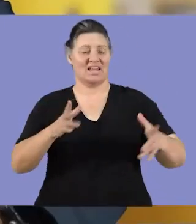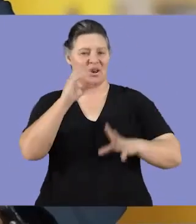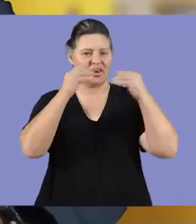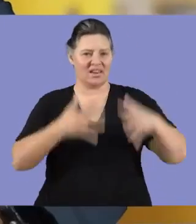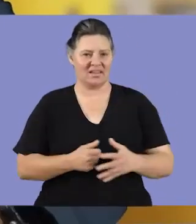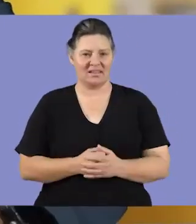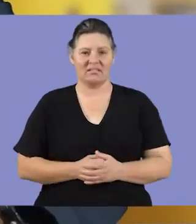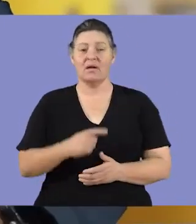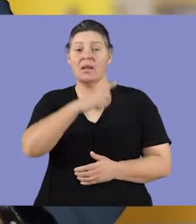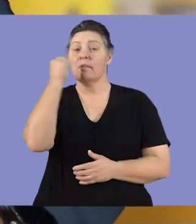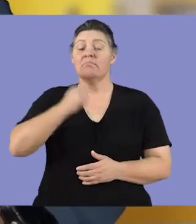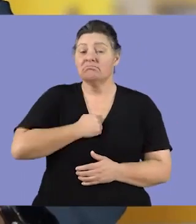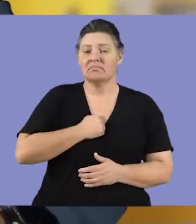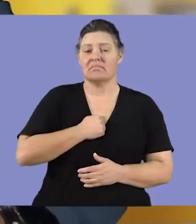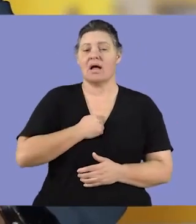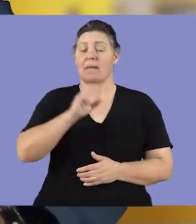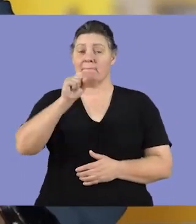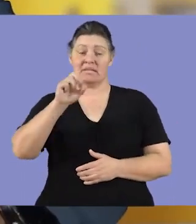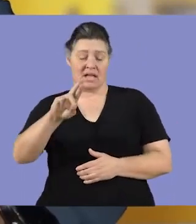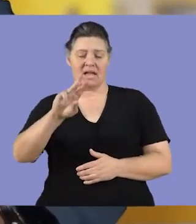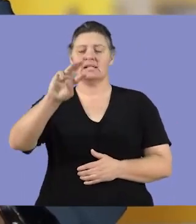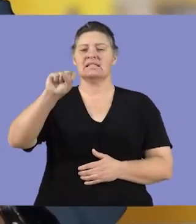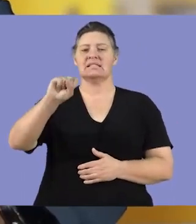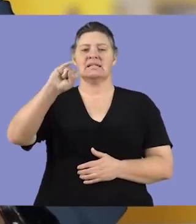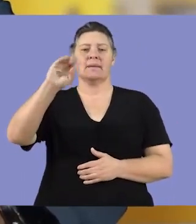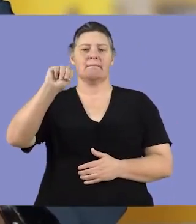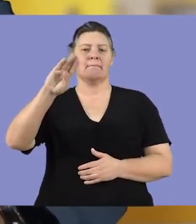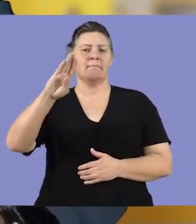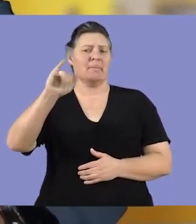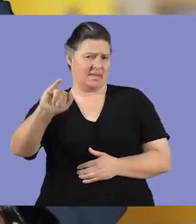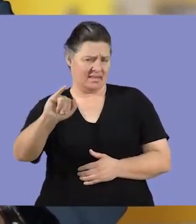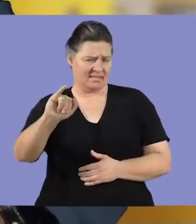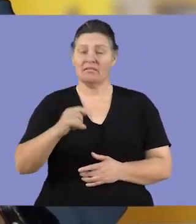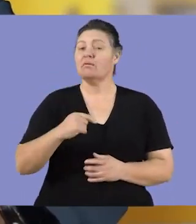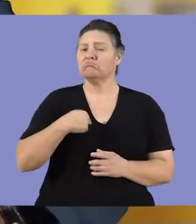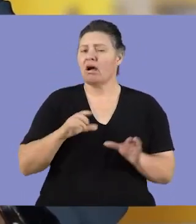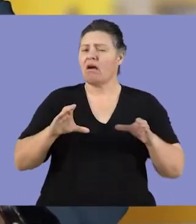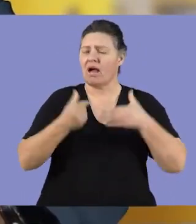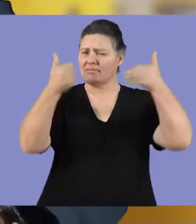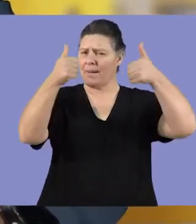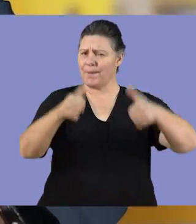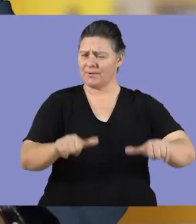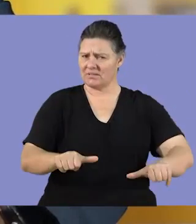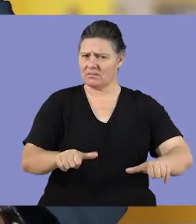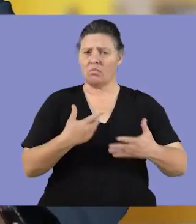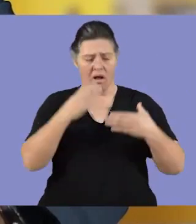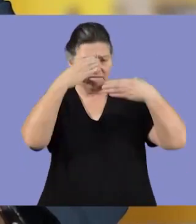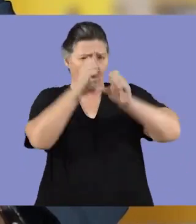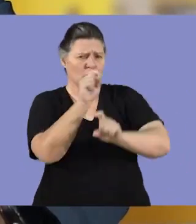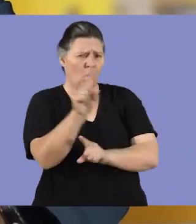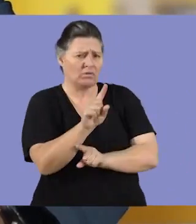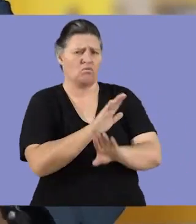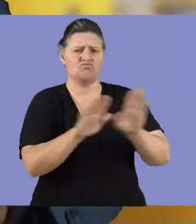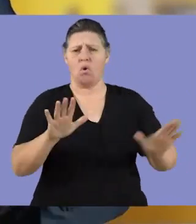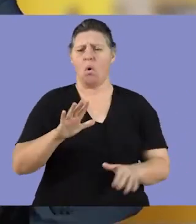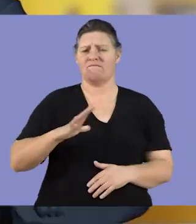Greetings, Grade 10 learners. My name is Mr. Simbi and welcome to today's accounting lesson. In today's class, I'm going to be focusing